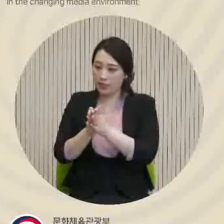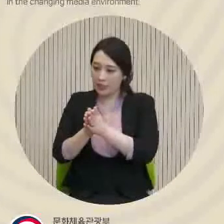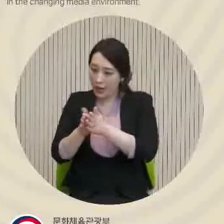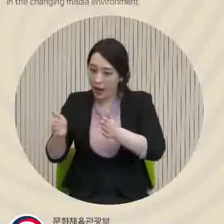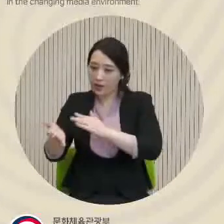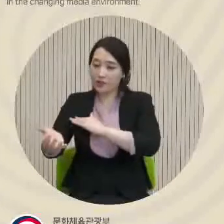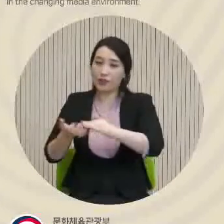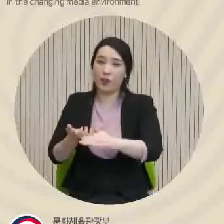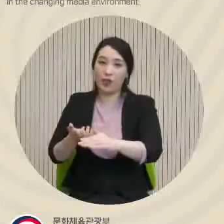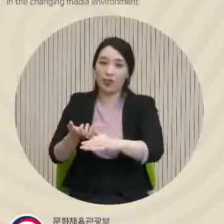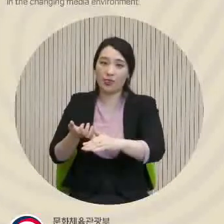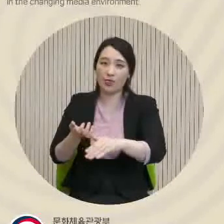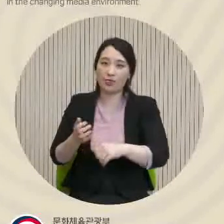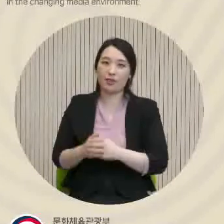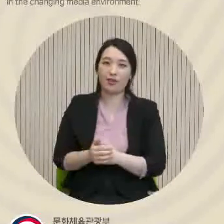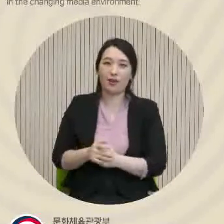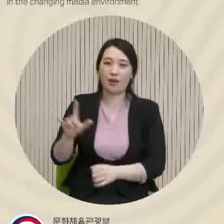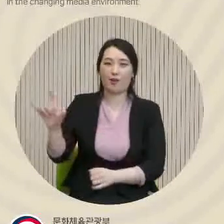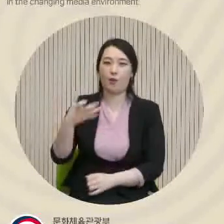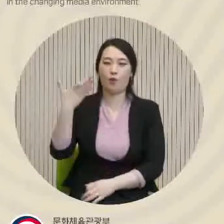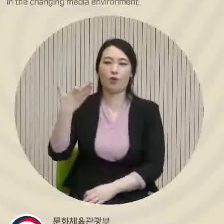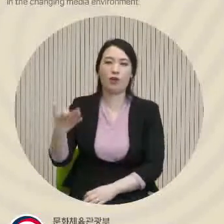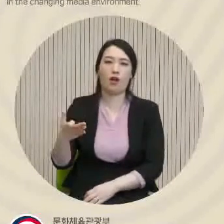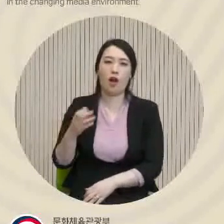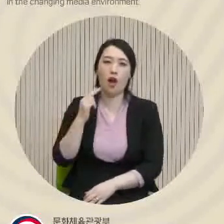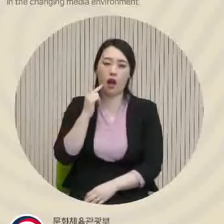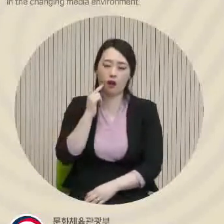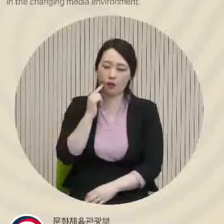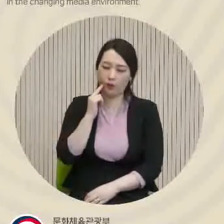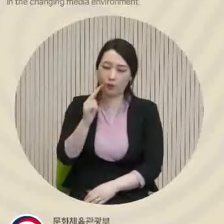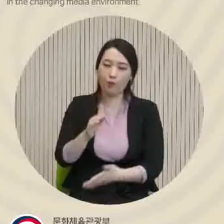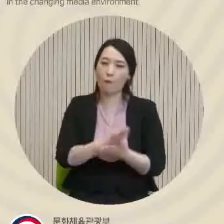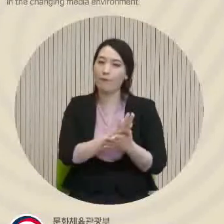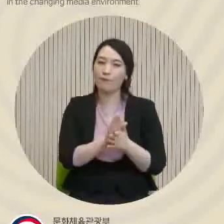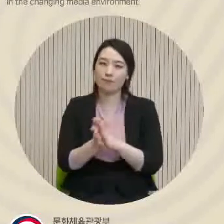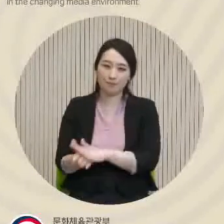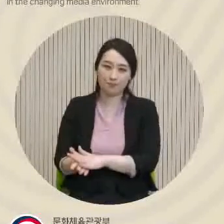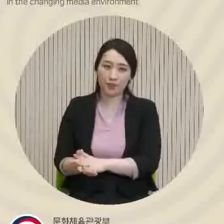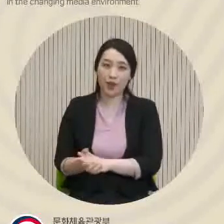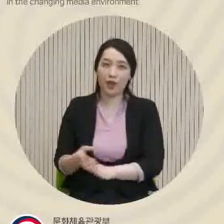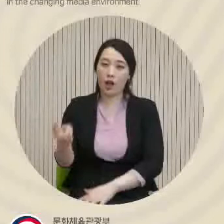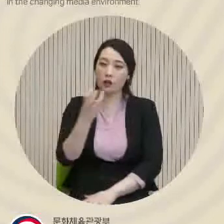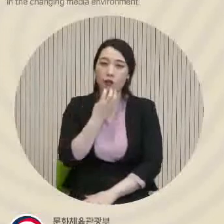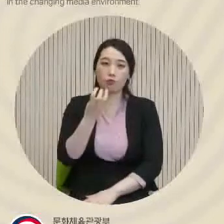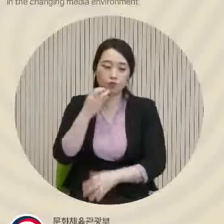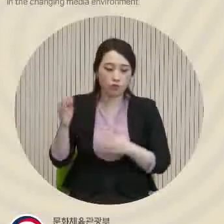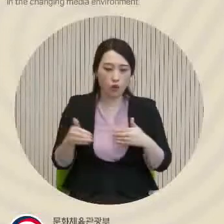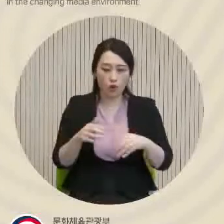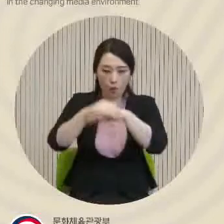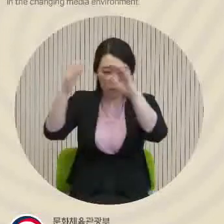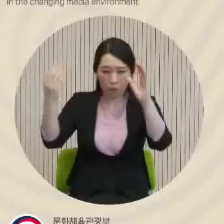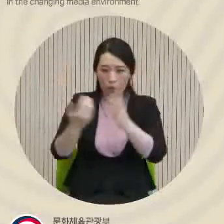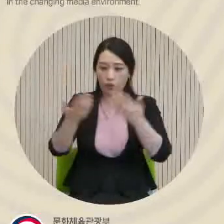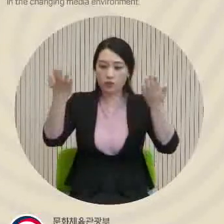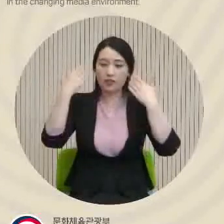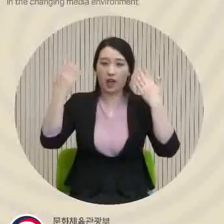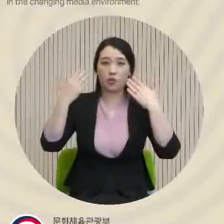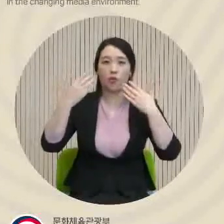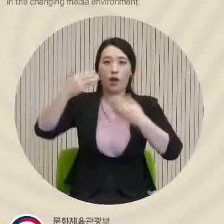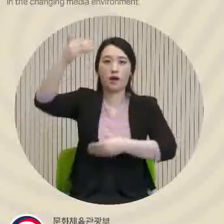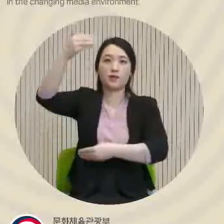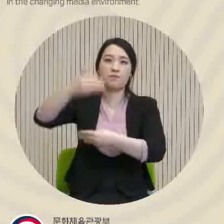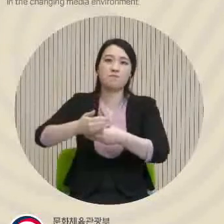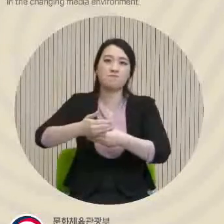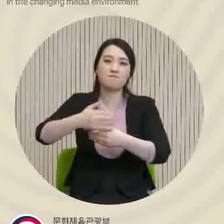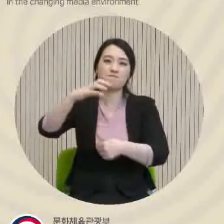December. But right before the initiation of the project, the COVID-19 cases increased in the region. So all